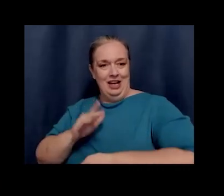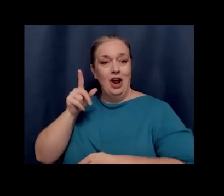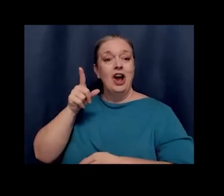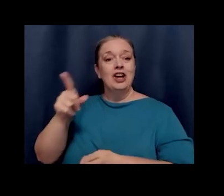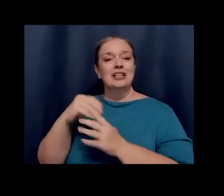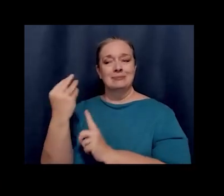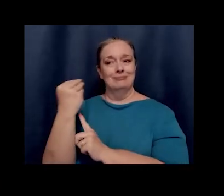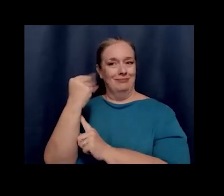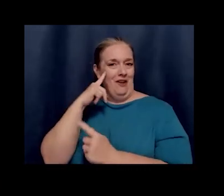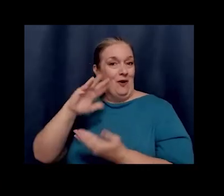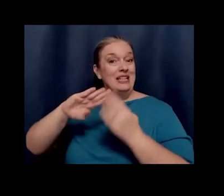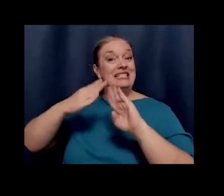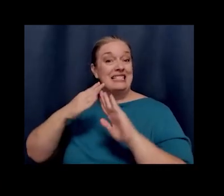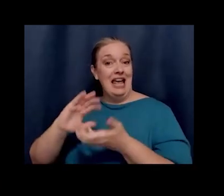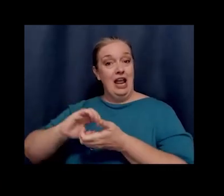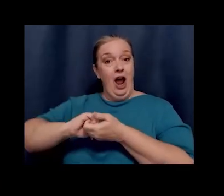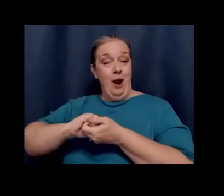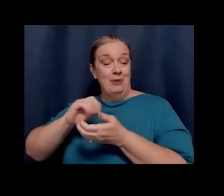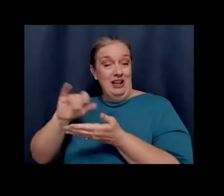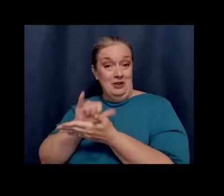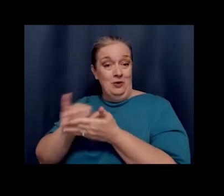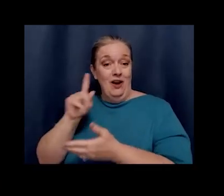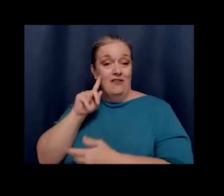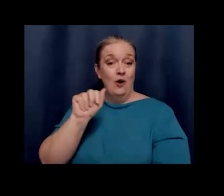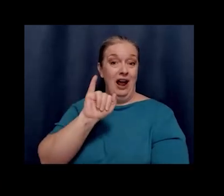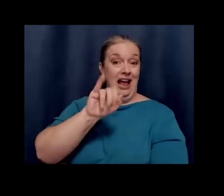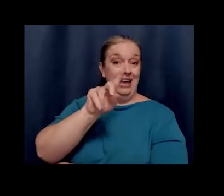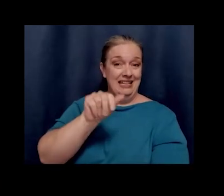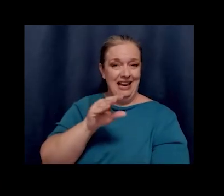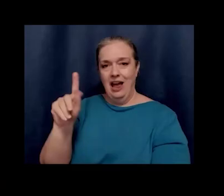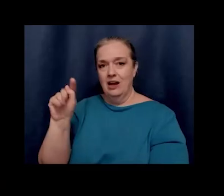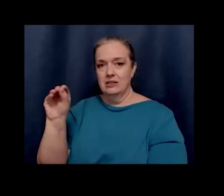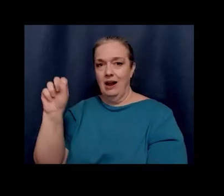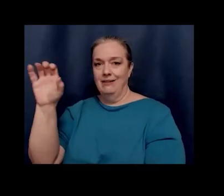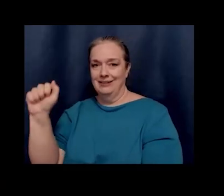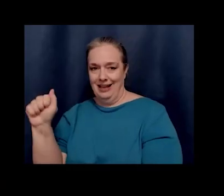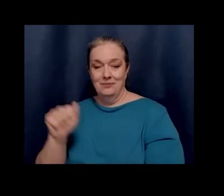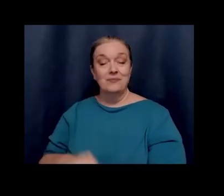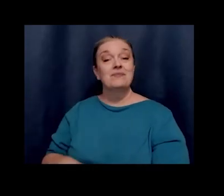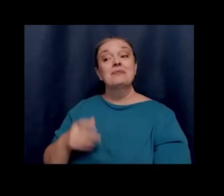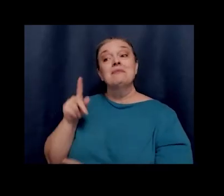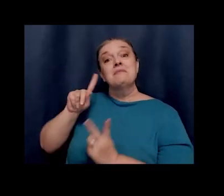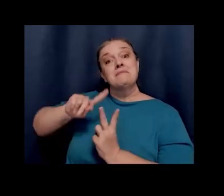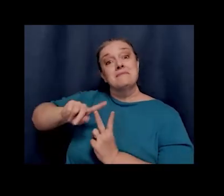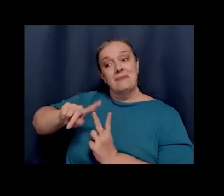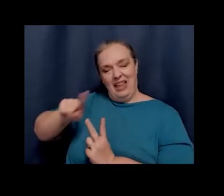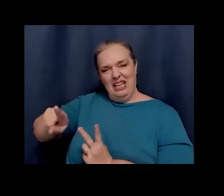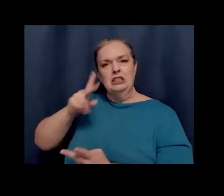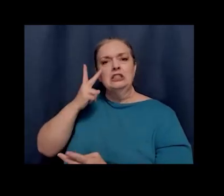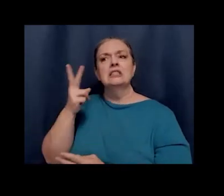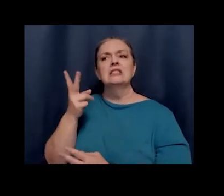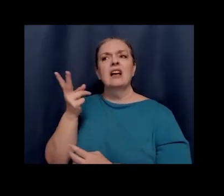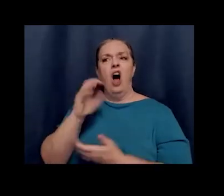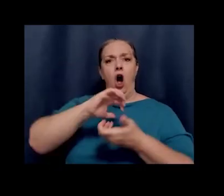of New York in the title roles of Aida and Tosca. Susie saw these different arts as complementary. She said,